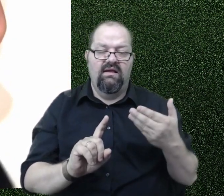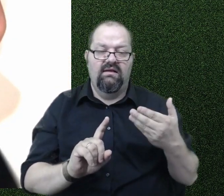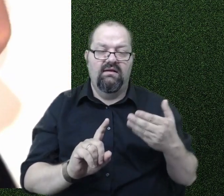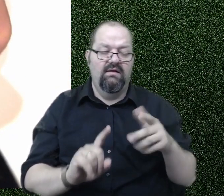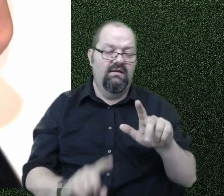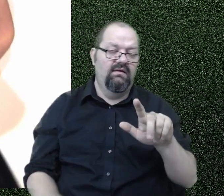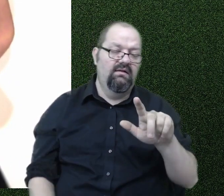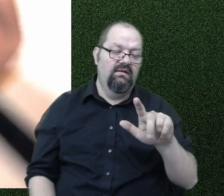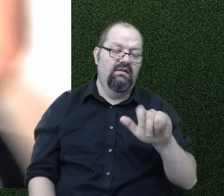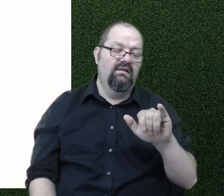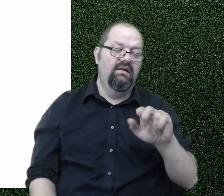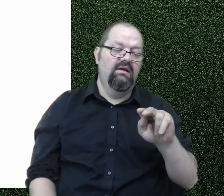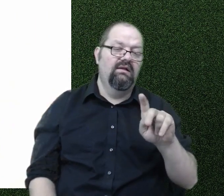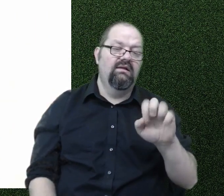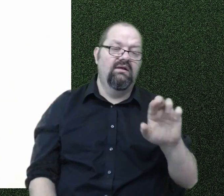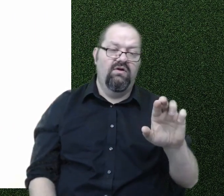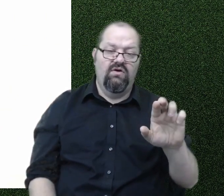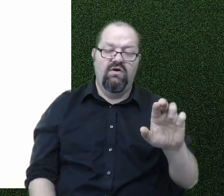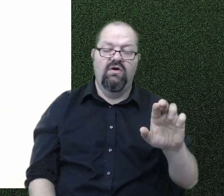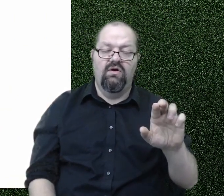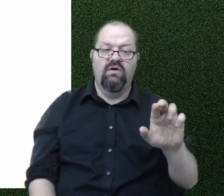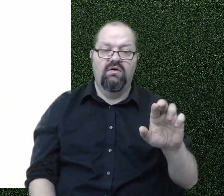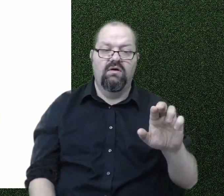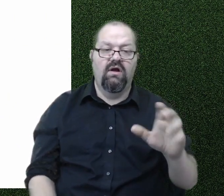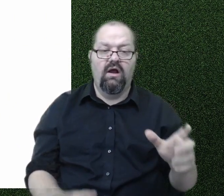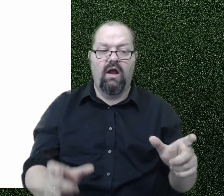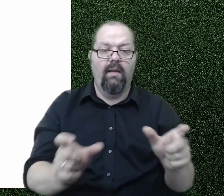linear combination